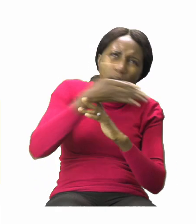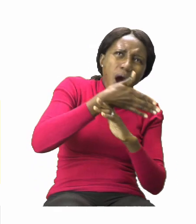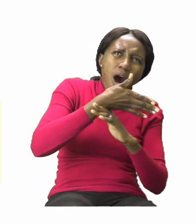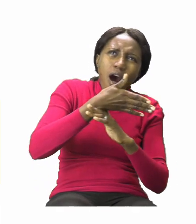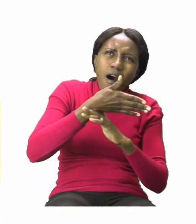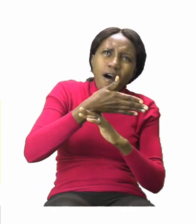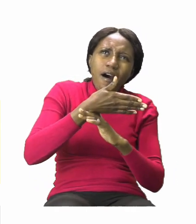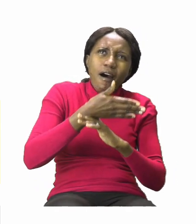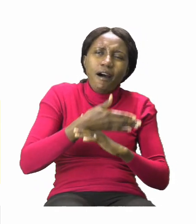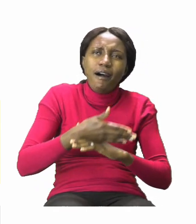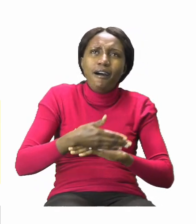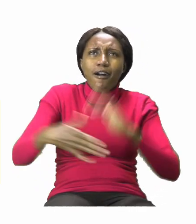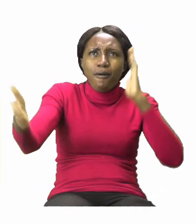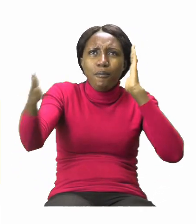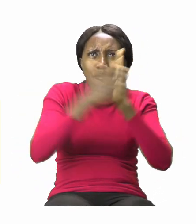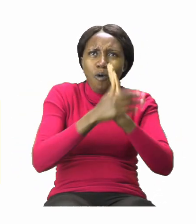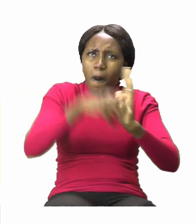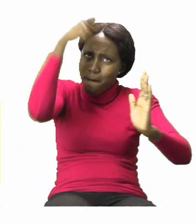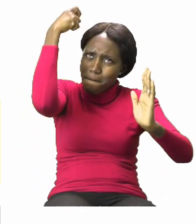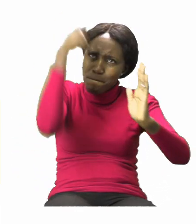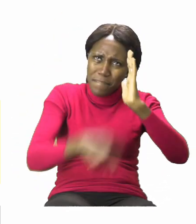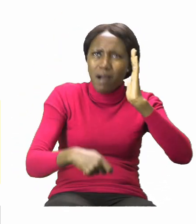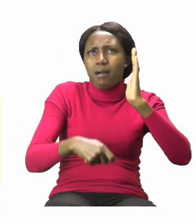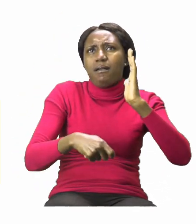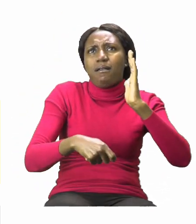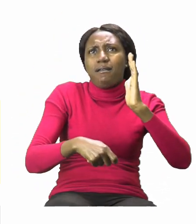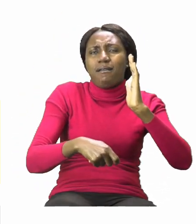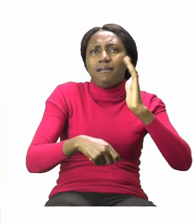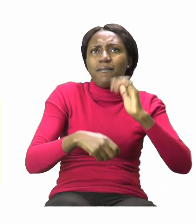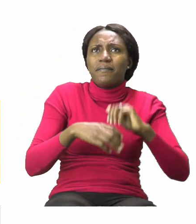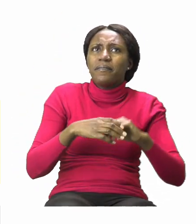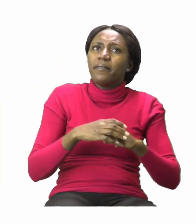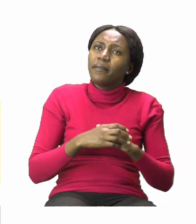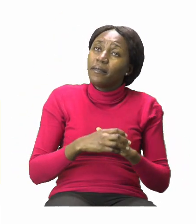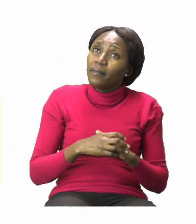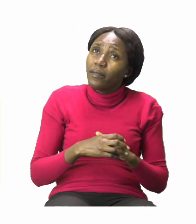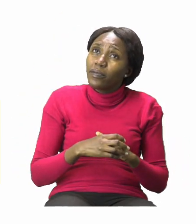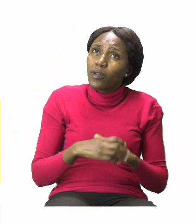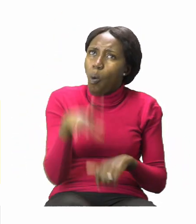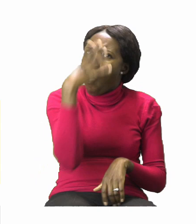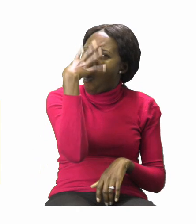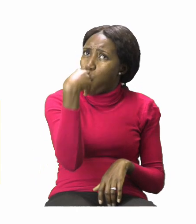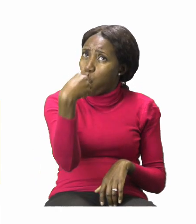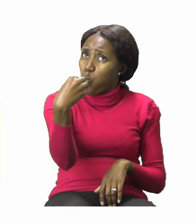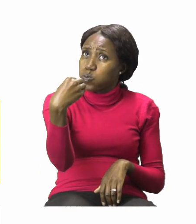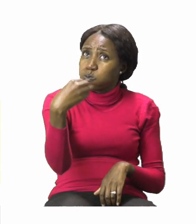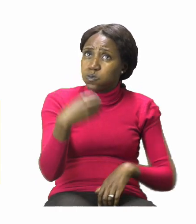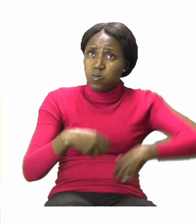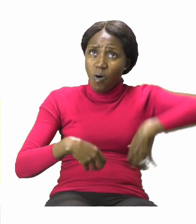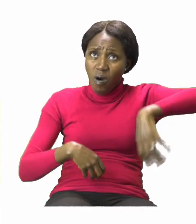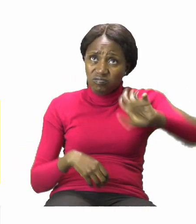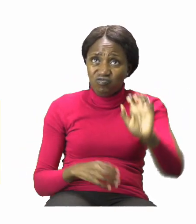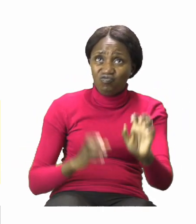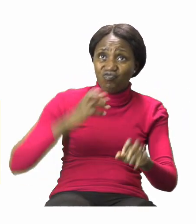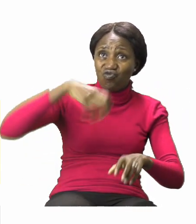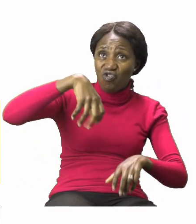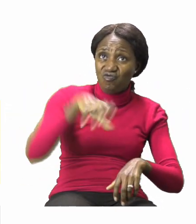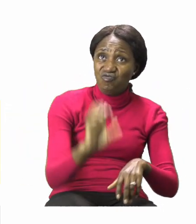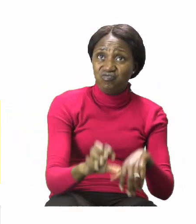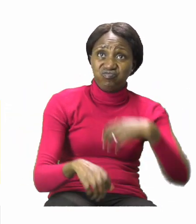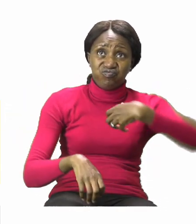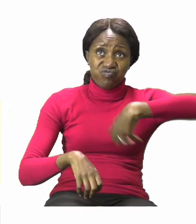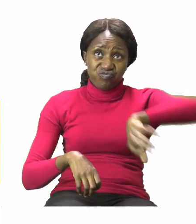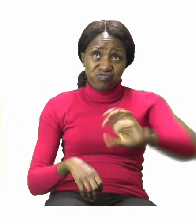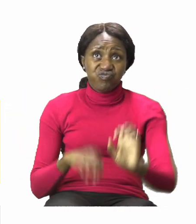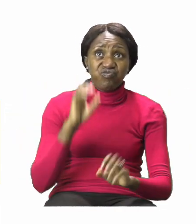the 3 of them locked the door. The wolf came to the door and